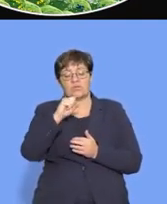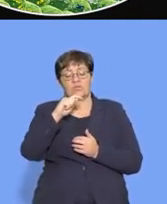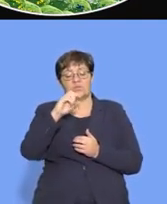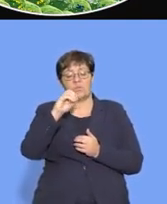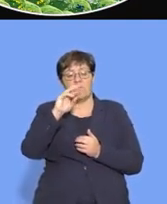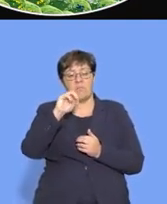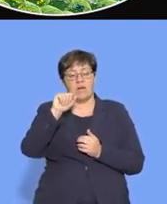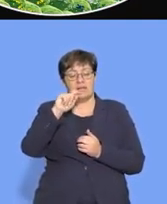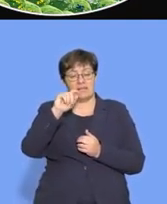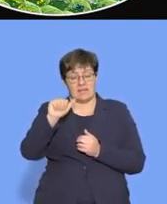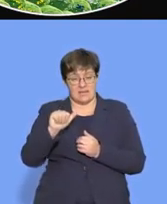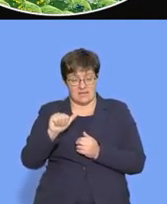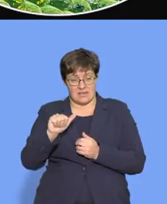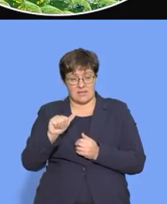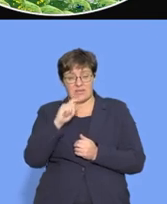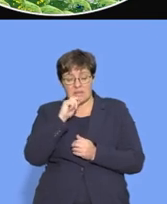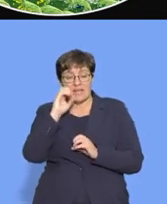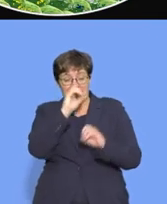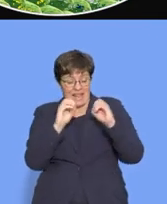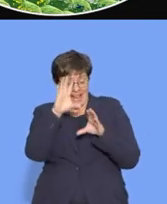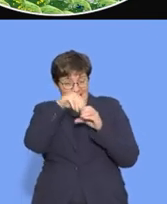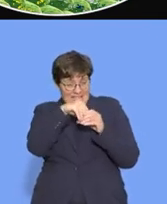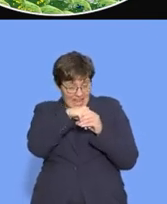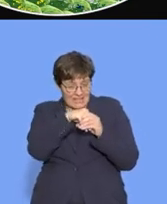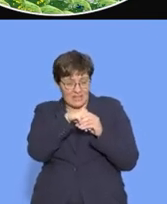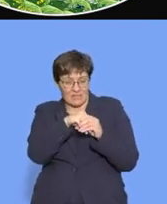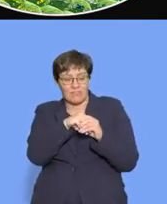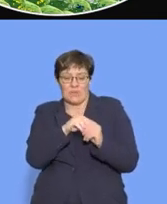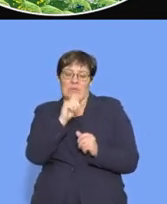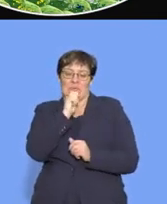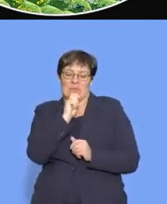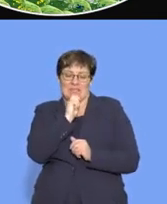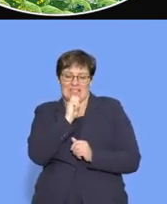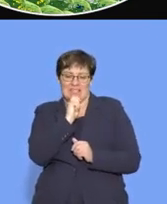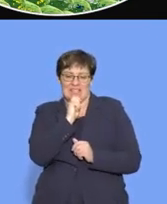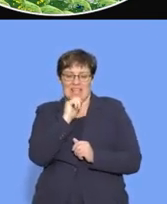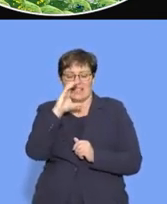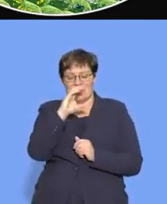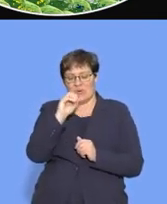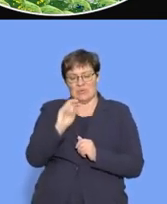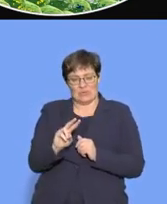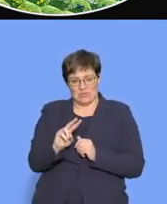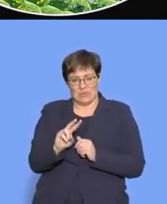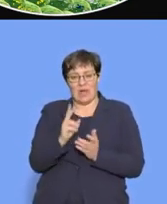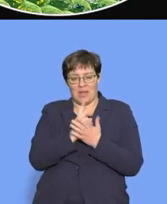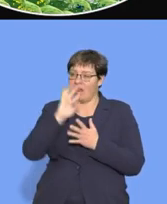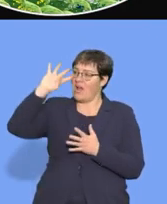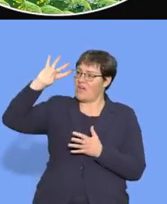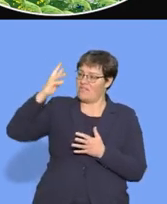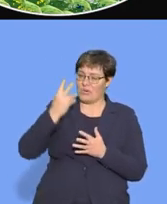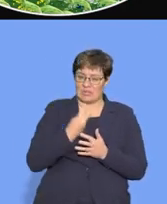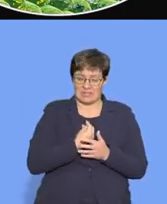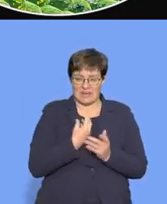stomata so that the cells inside the leaf can use the carbon dioxide for